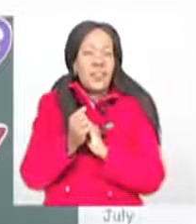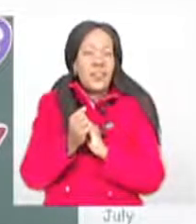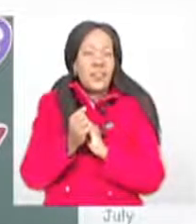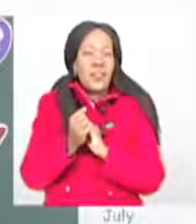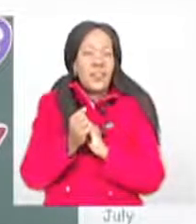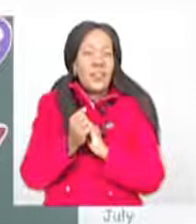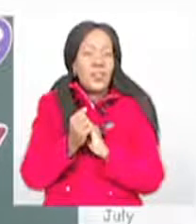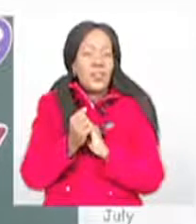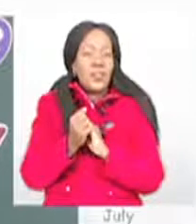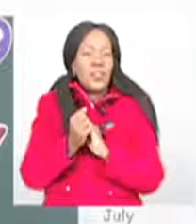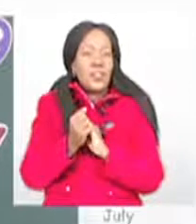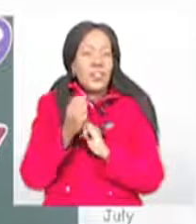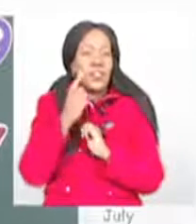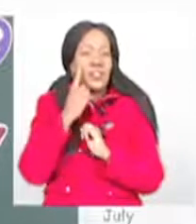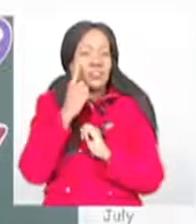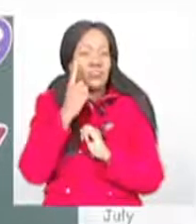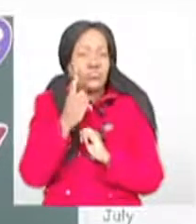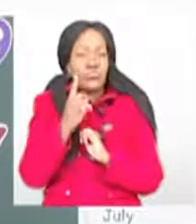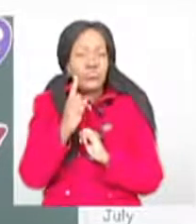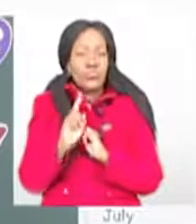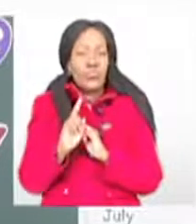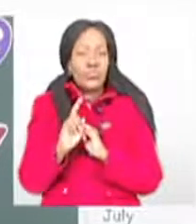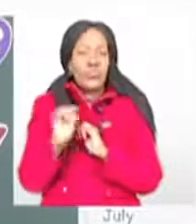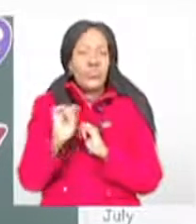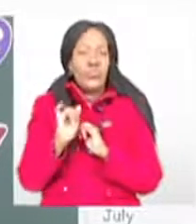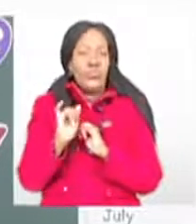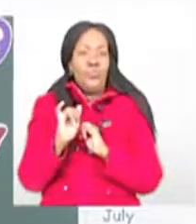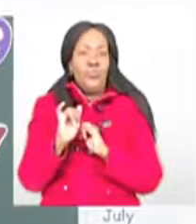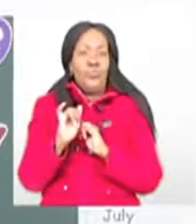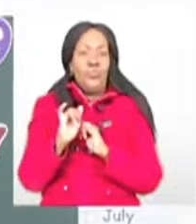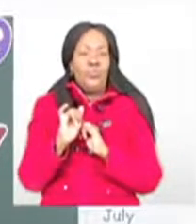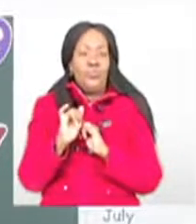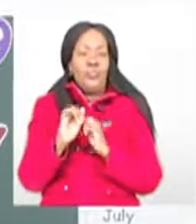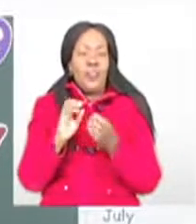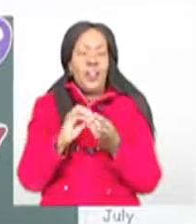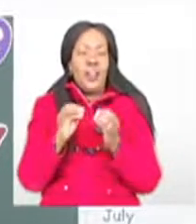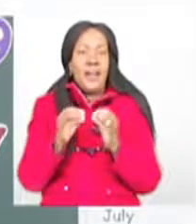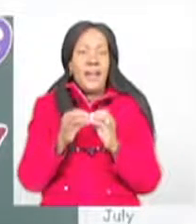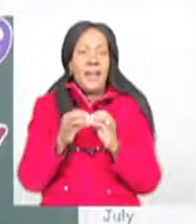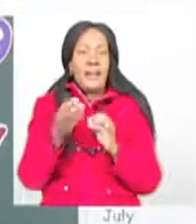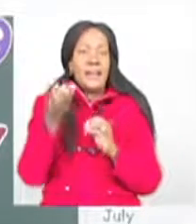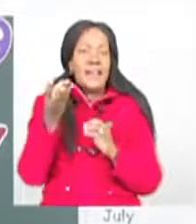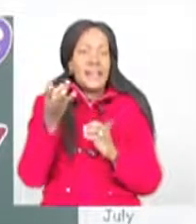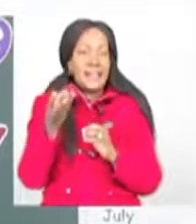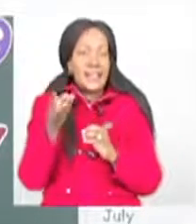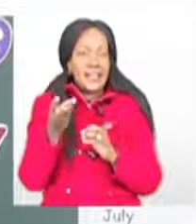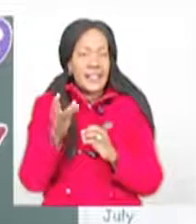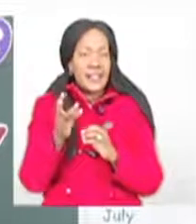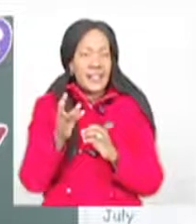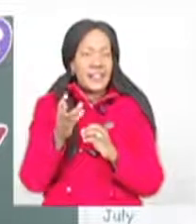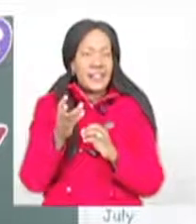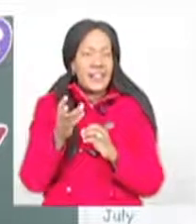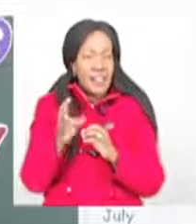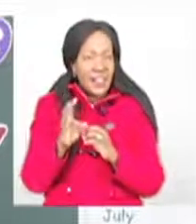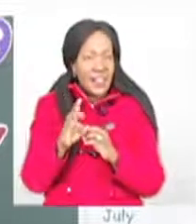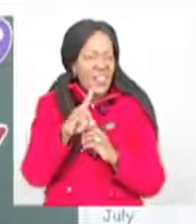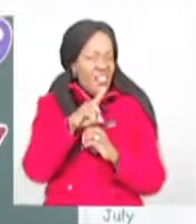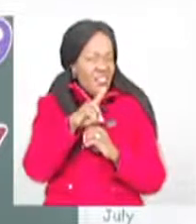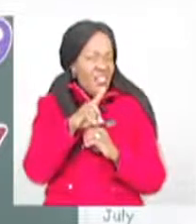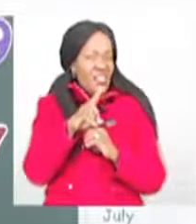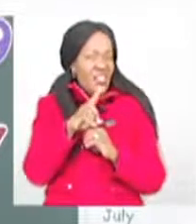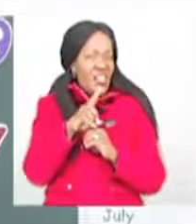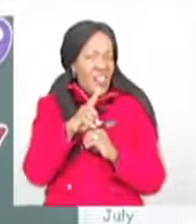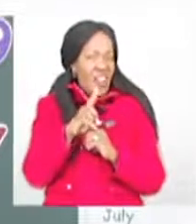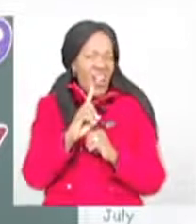look carefully. Which number is 7? Is this 7? No, this